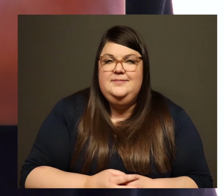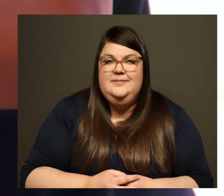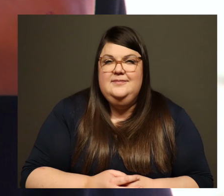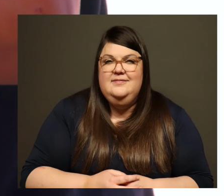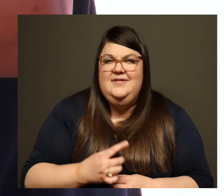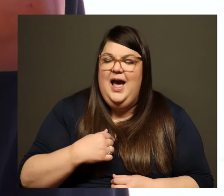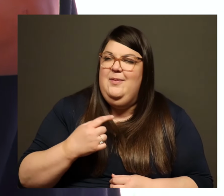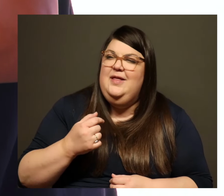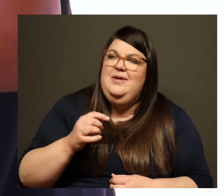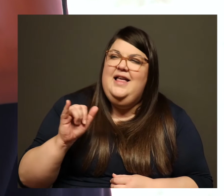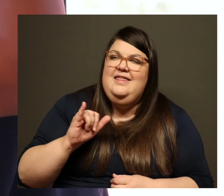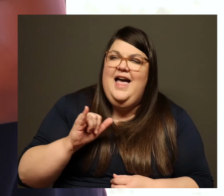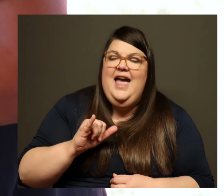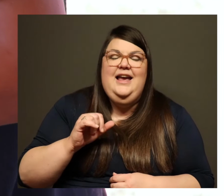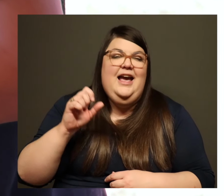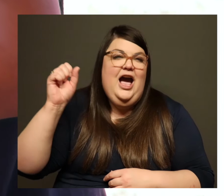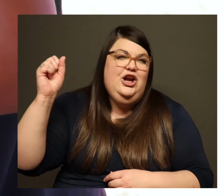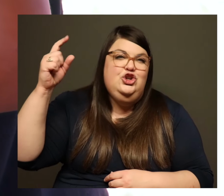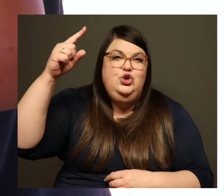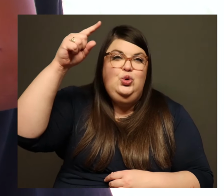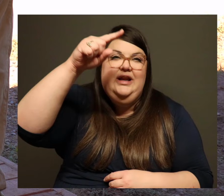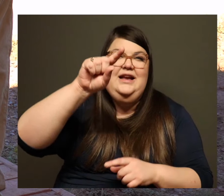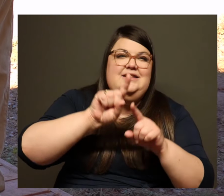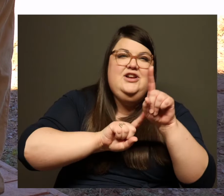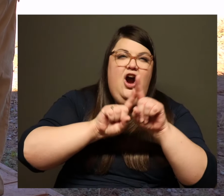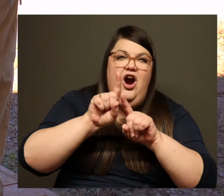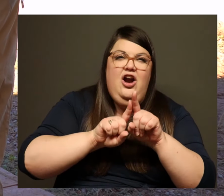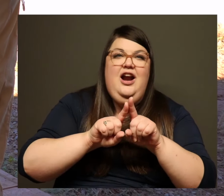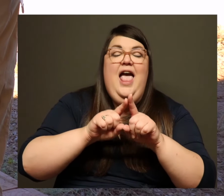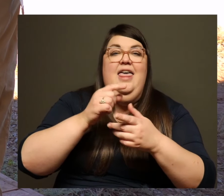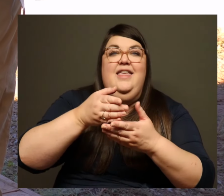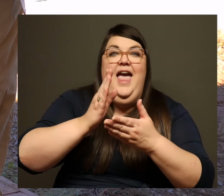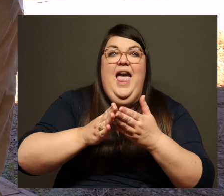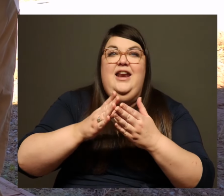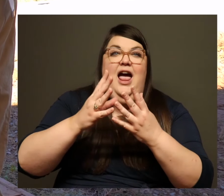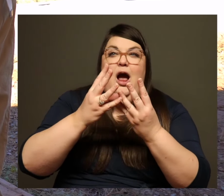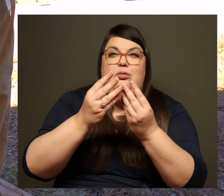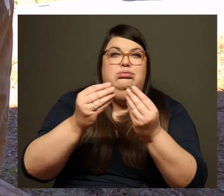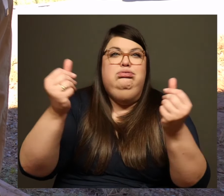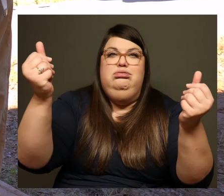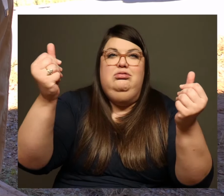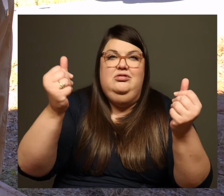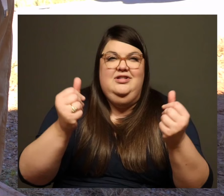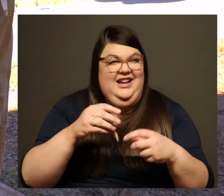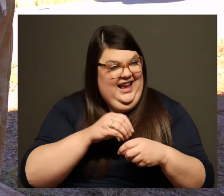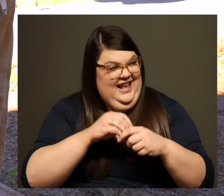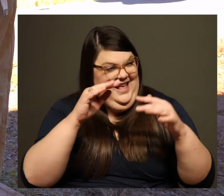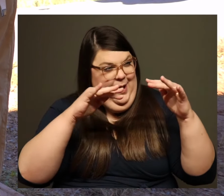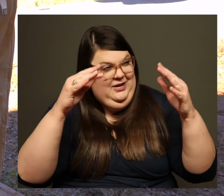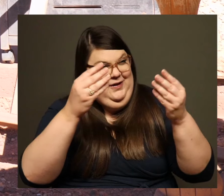I'm kind of like a shooting star. By the end, I'm burned out. Burning up in the atmosphere.